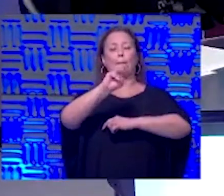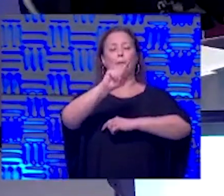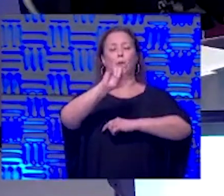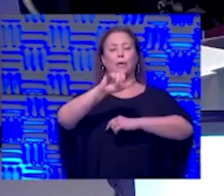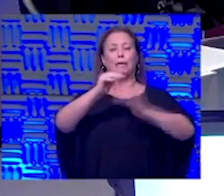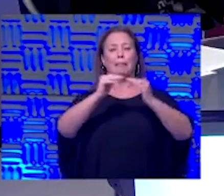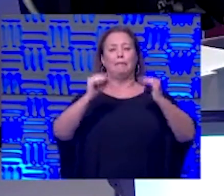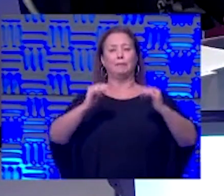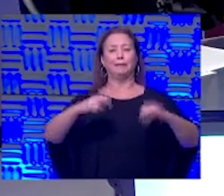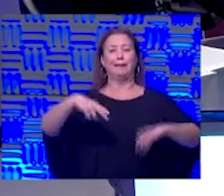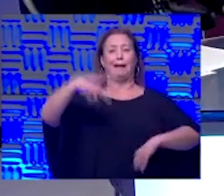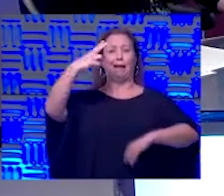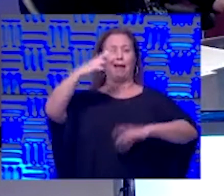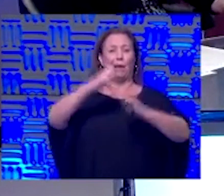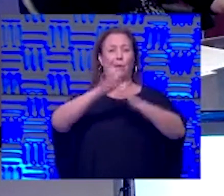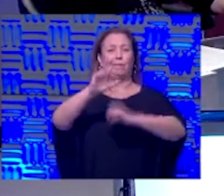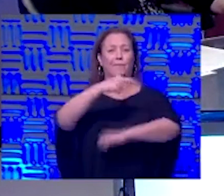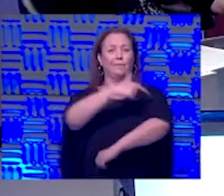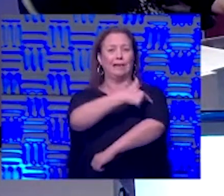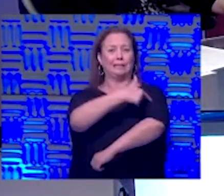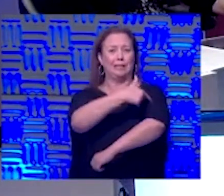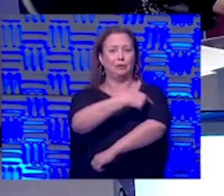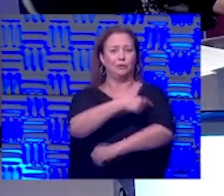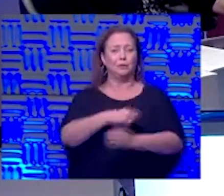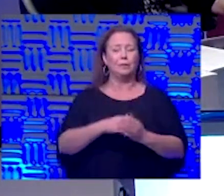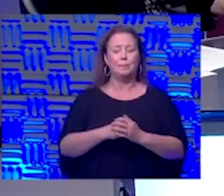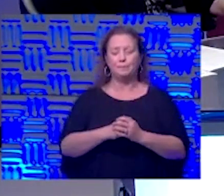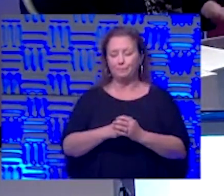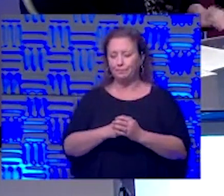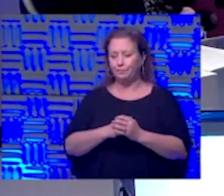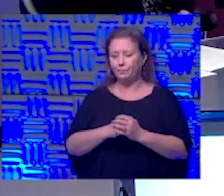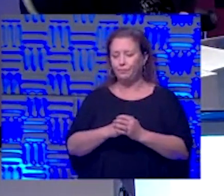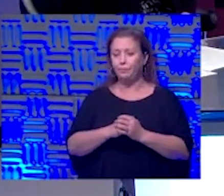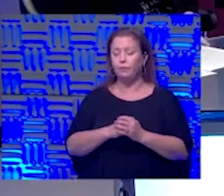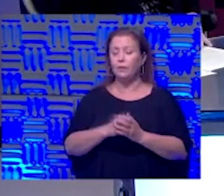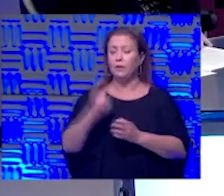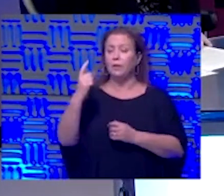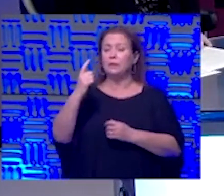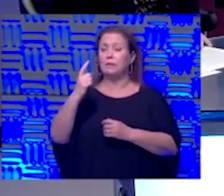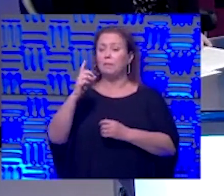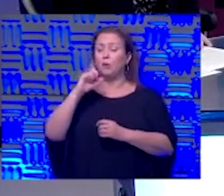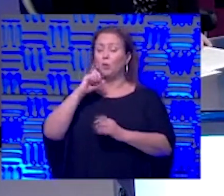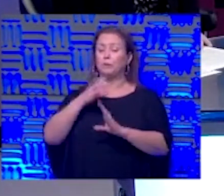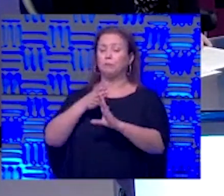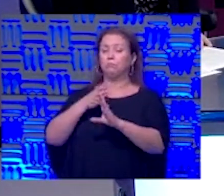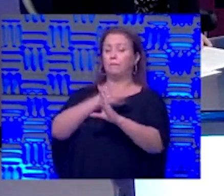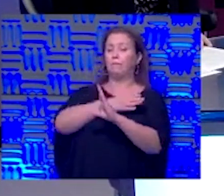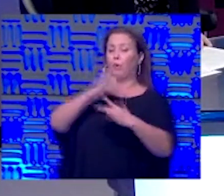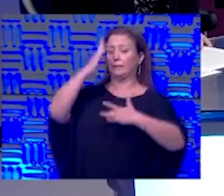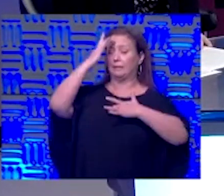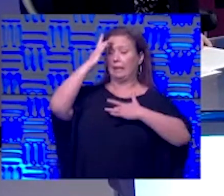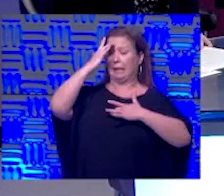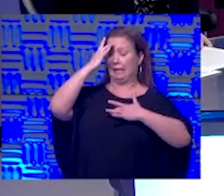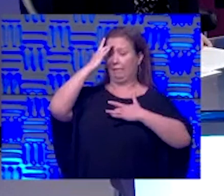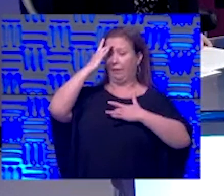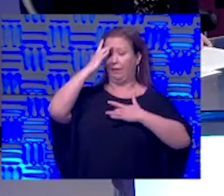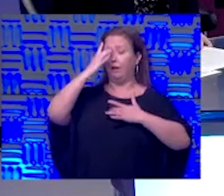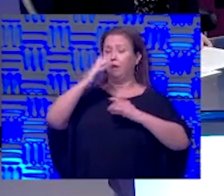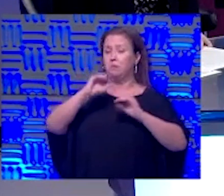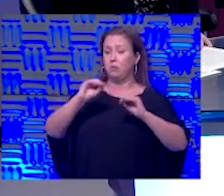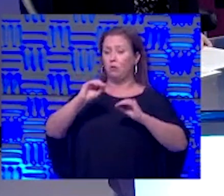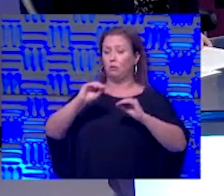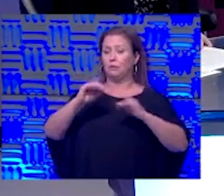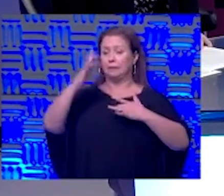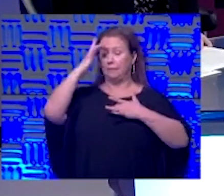vaccination. Jill? Alex writes, will someone who was asymptomatic and tested positive